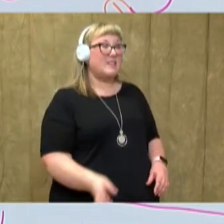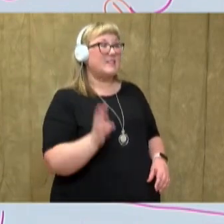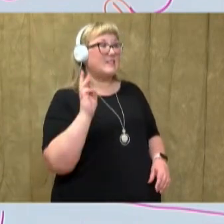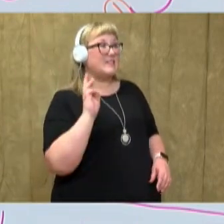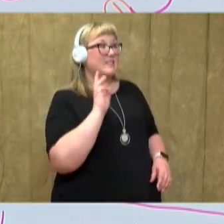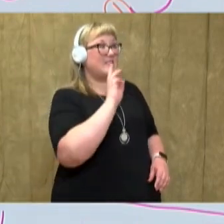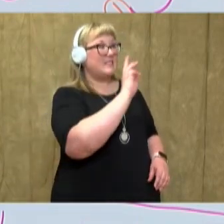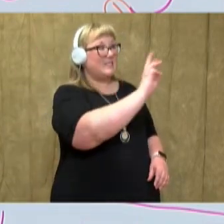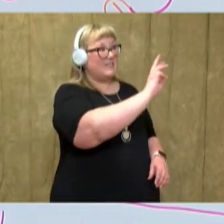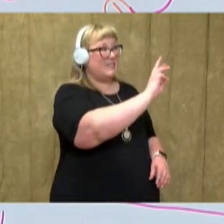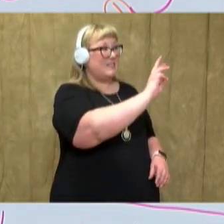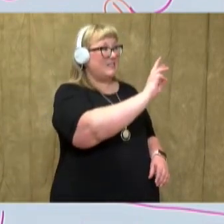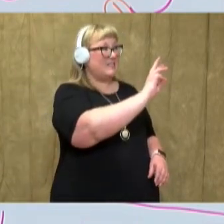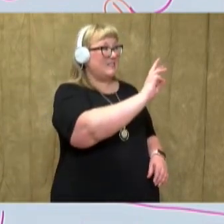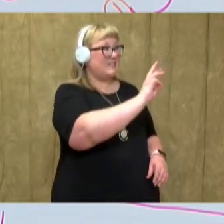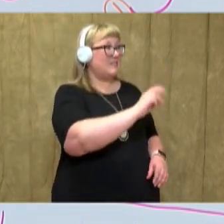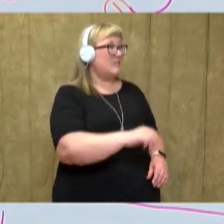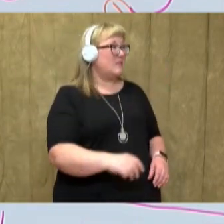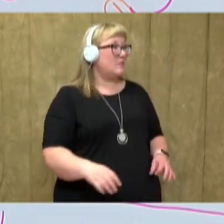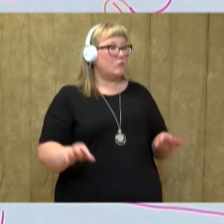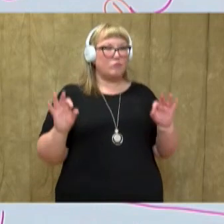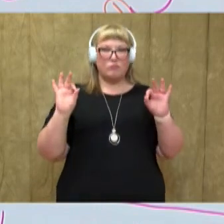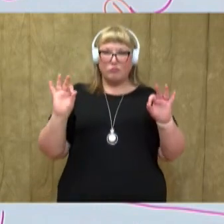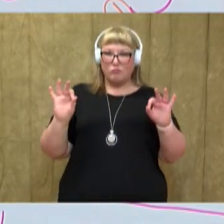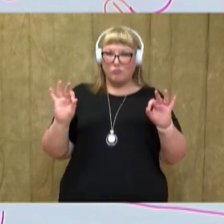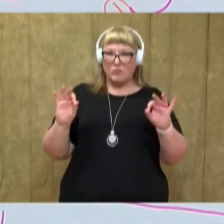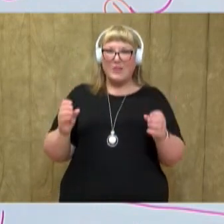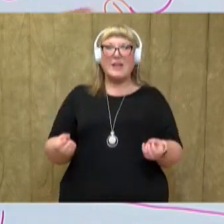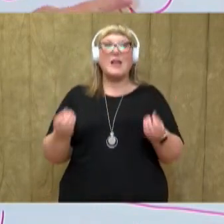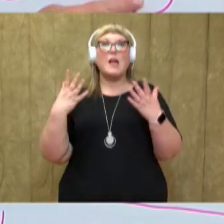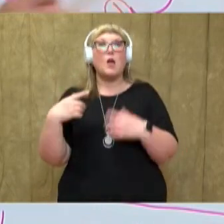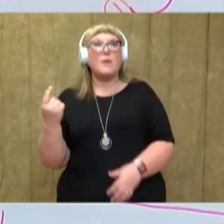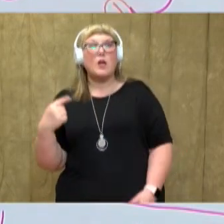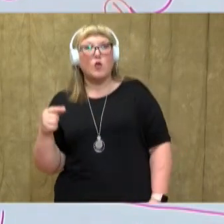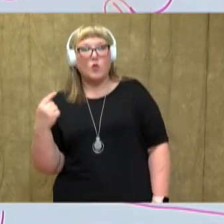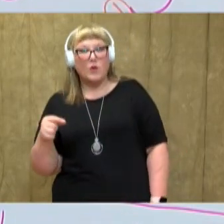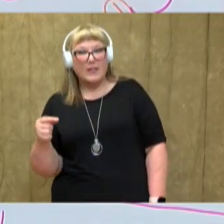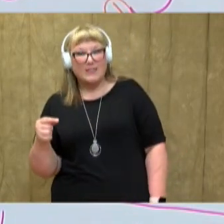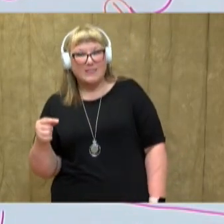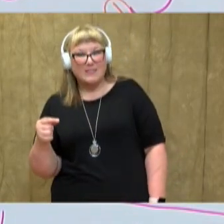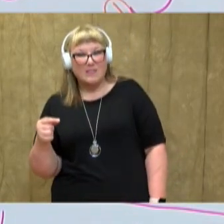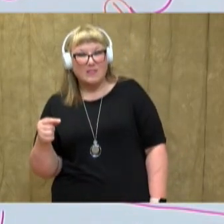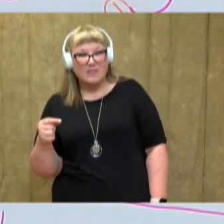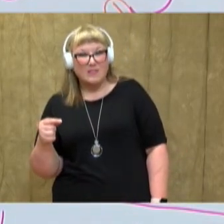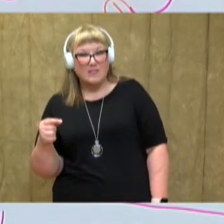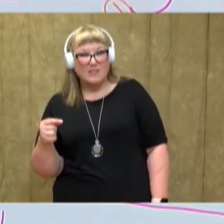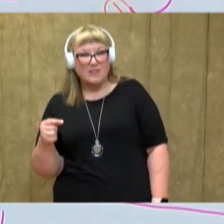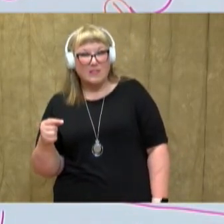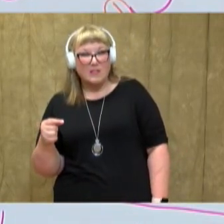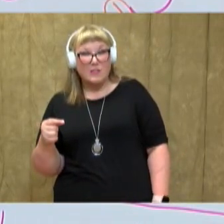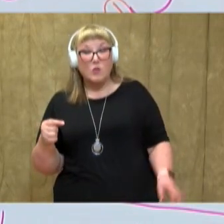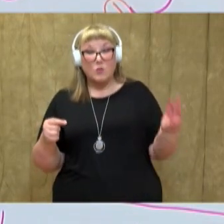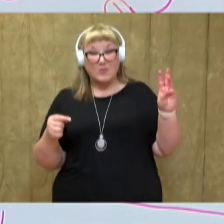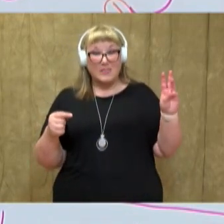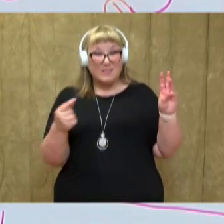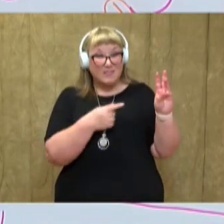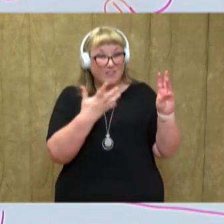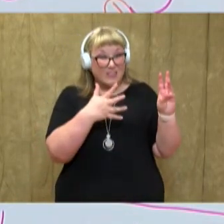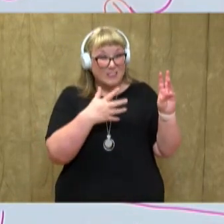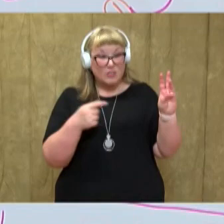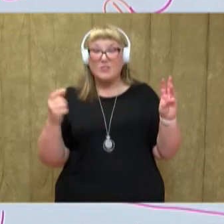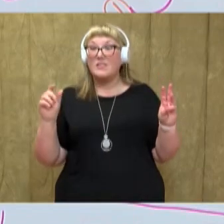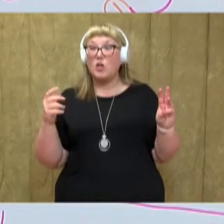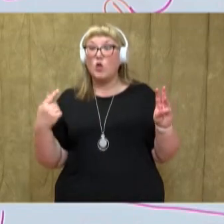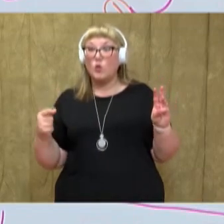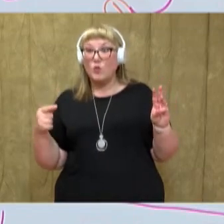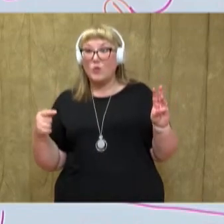5, 6. Excellent job. How many green dots do we need to put in our 10 frame?